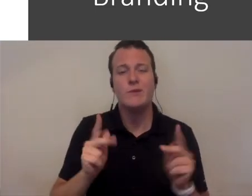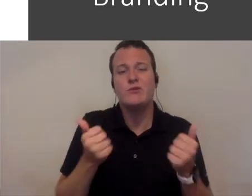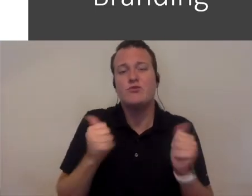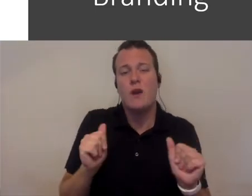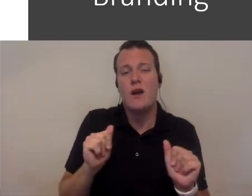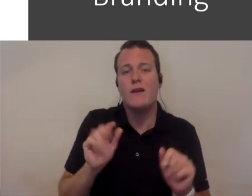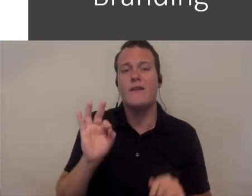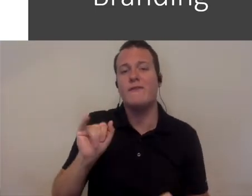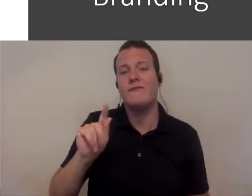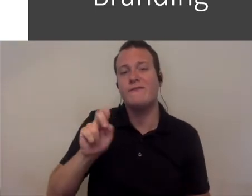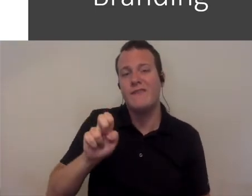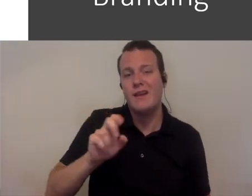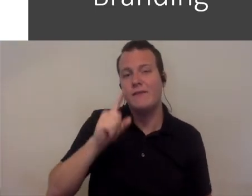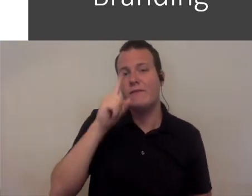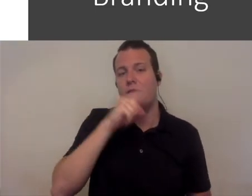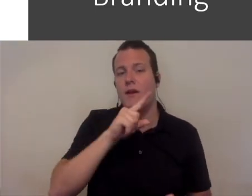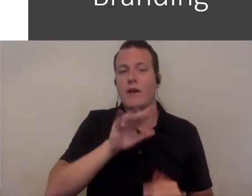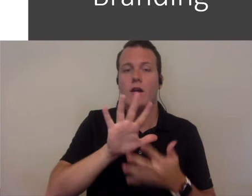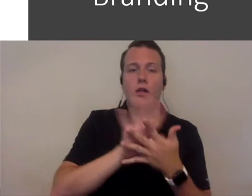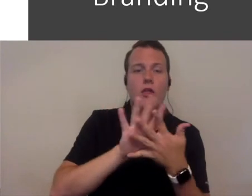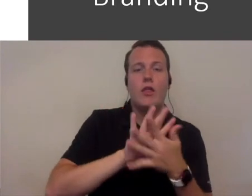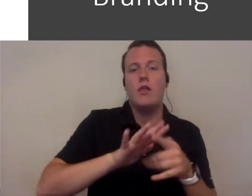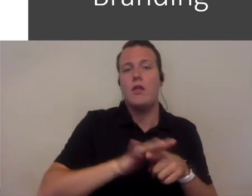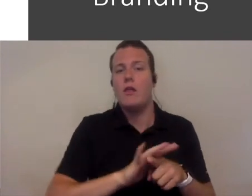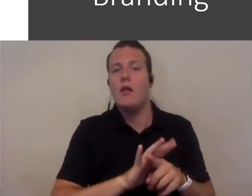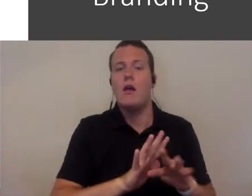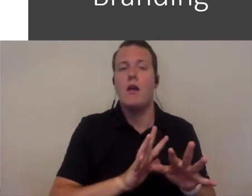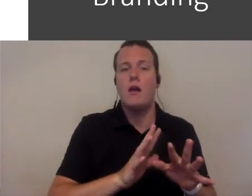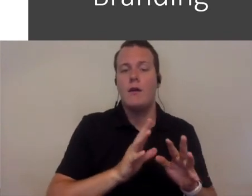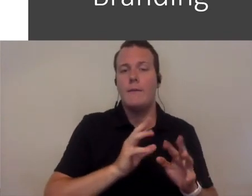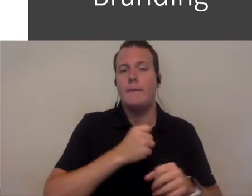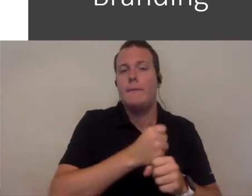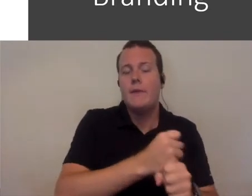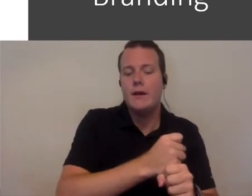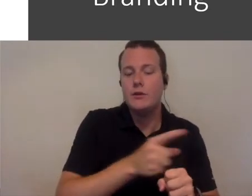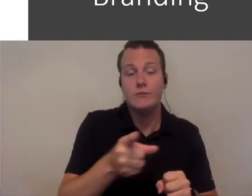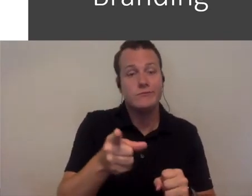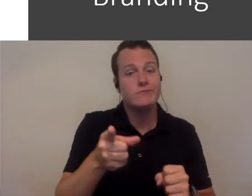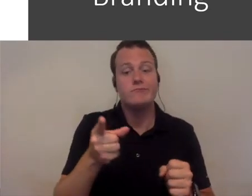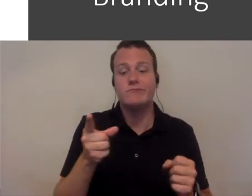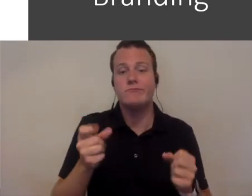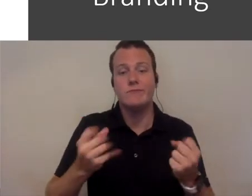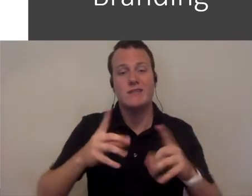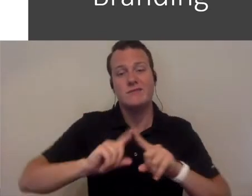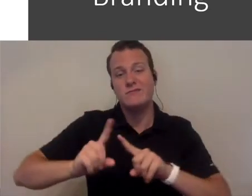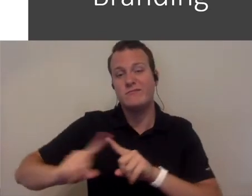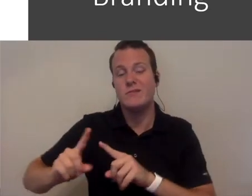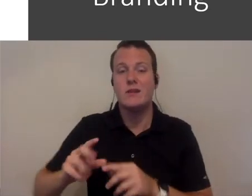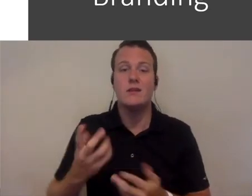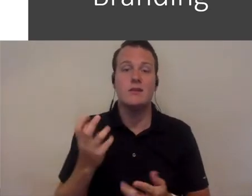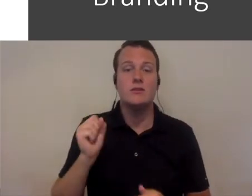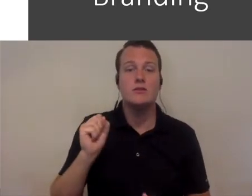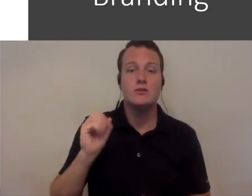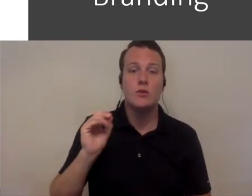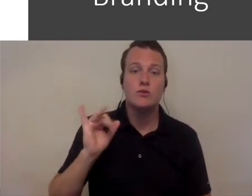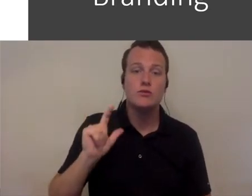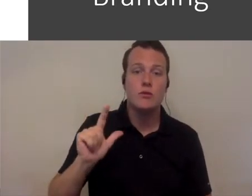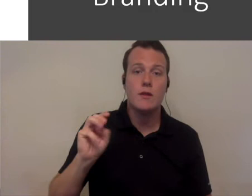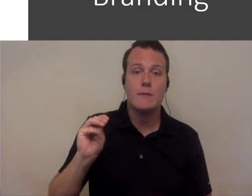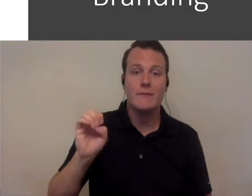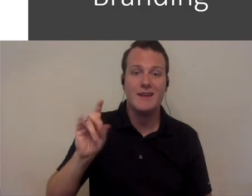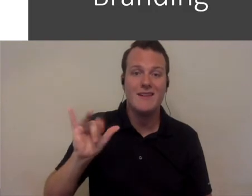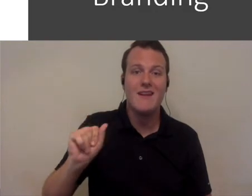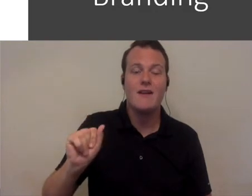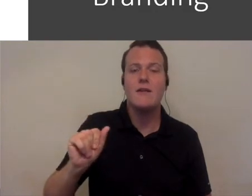you can shape this today. We have so many different ways. You start to use social media. What does social